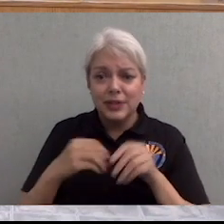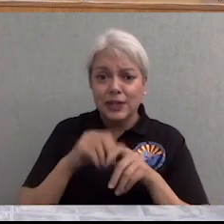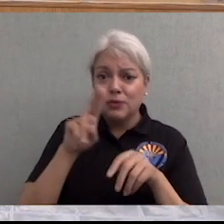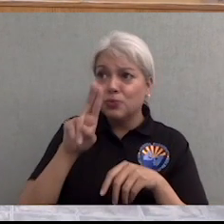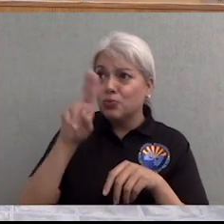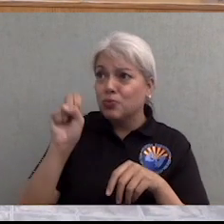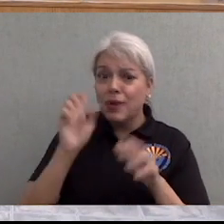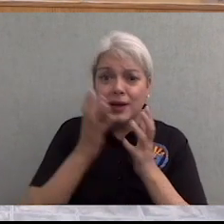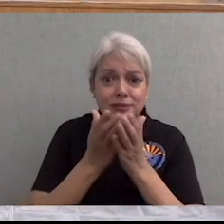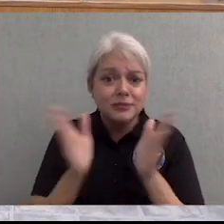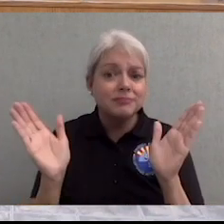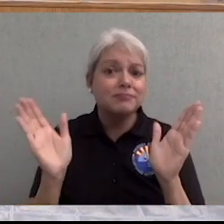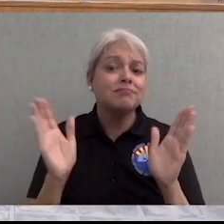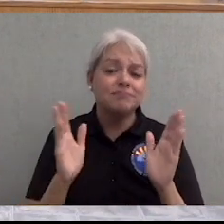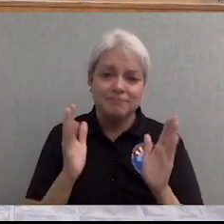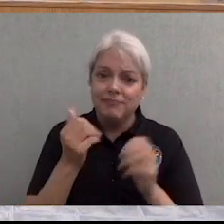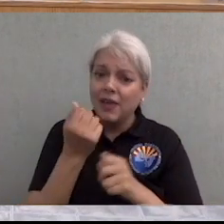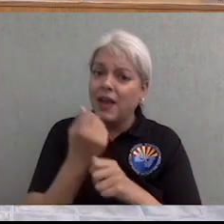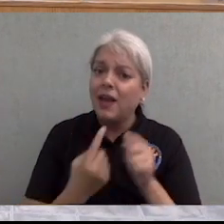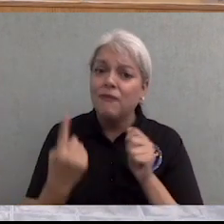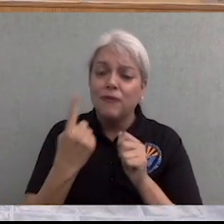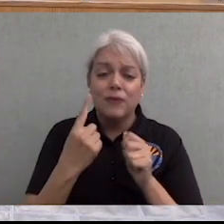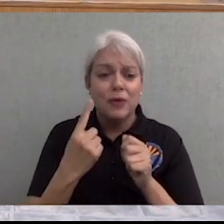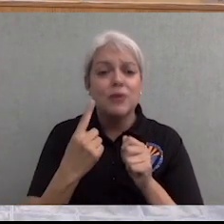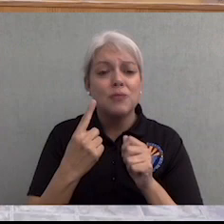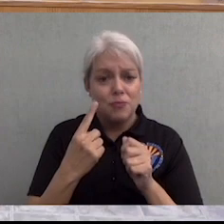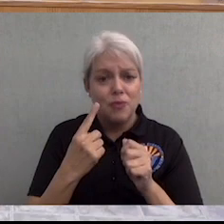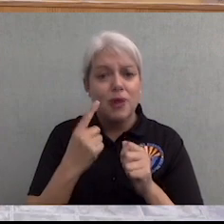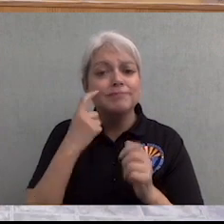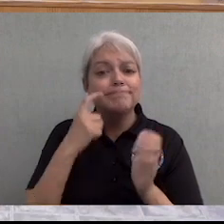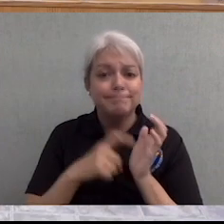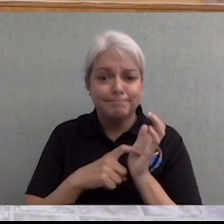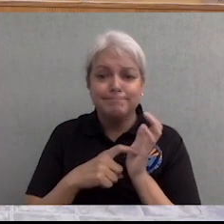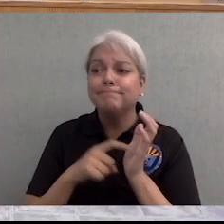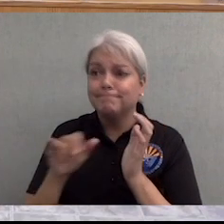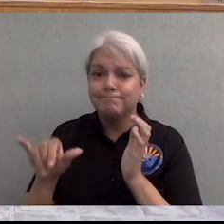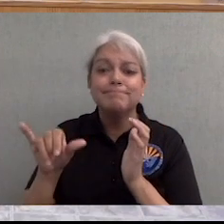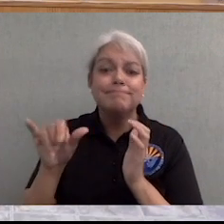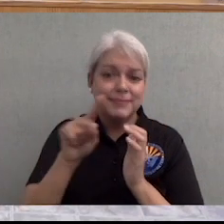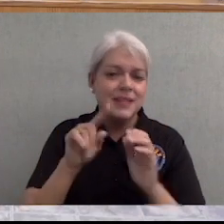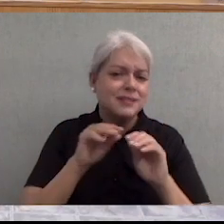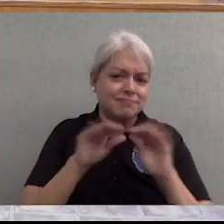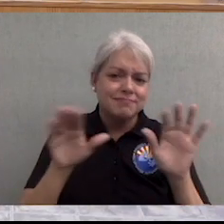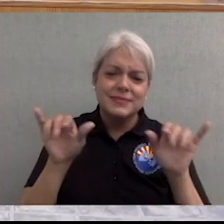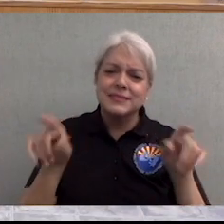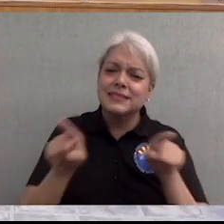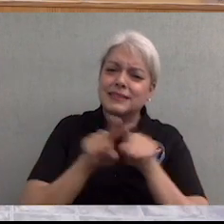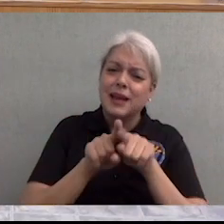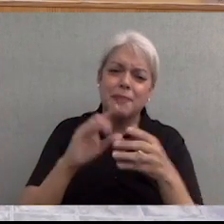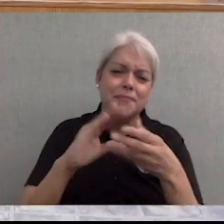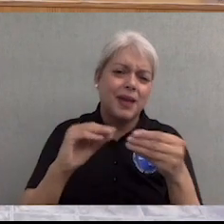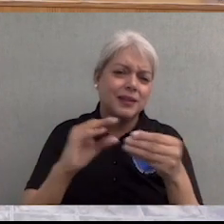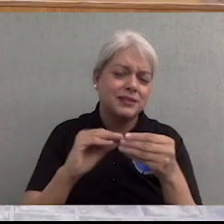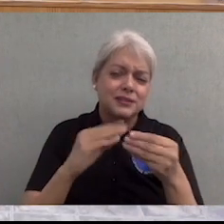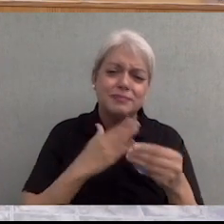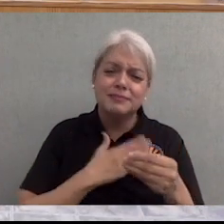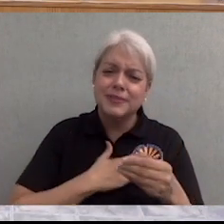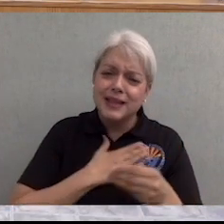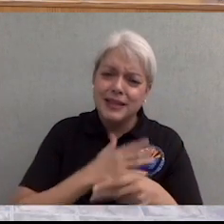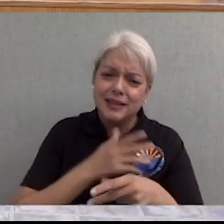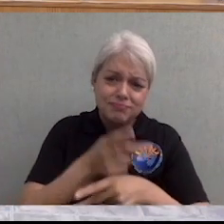is saying the same message, sending the same message to everybody. Please take care of yourselves.